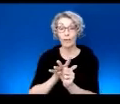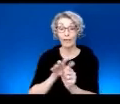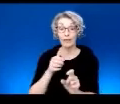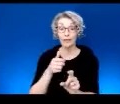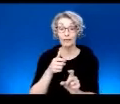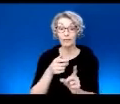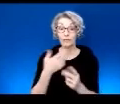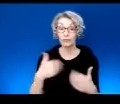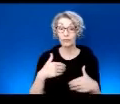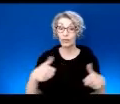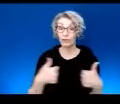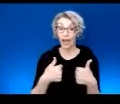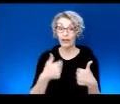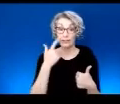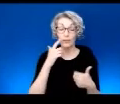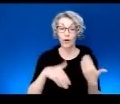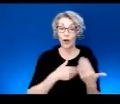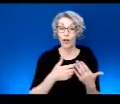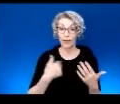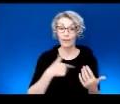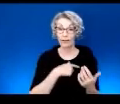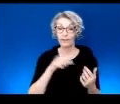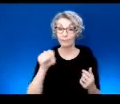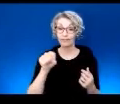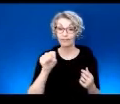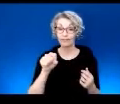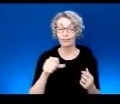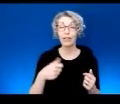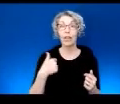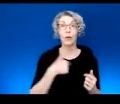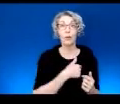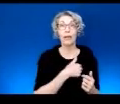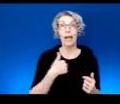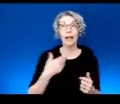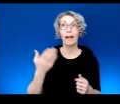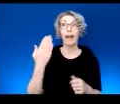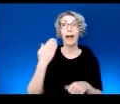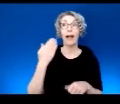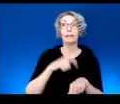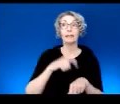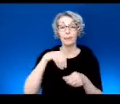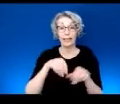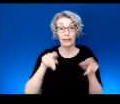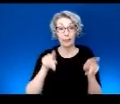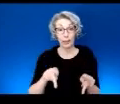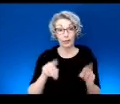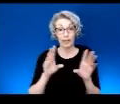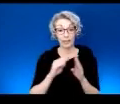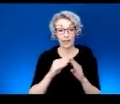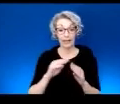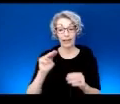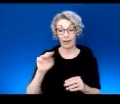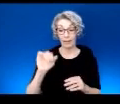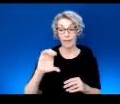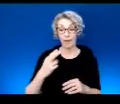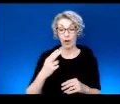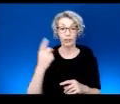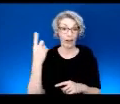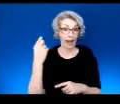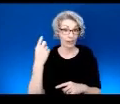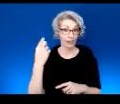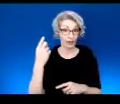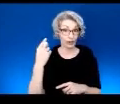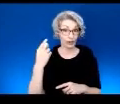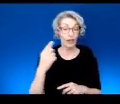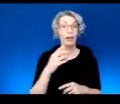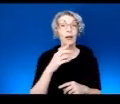very challenging for all of us. We had our last physical meeting back in March last year and